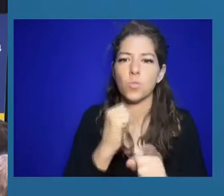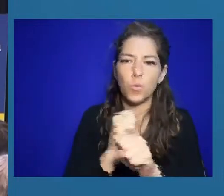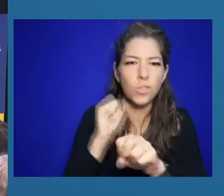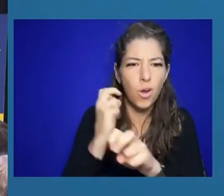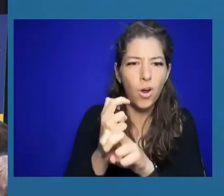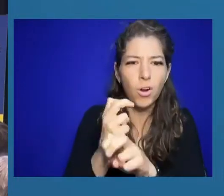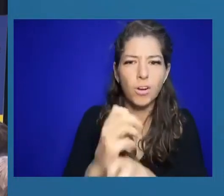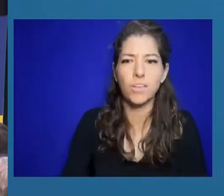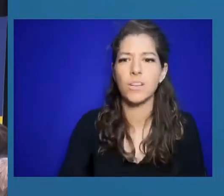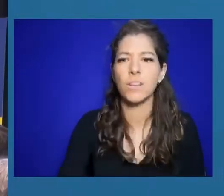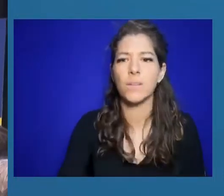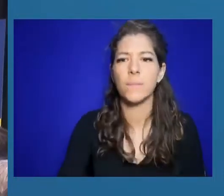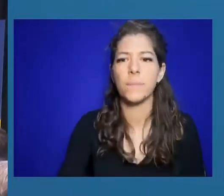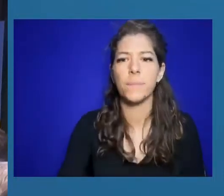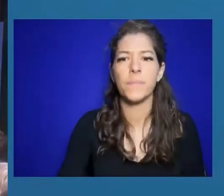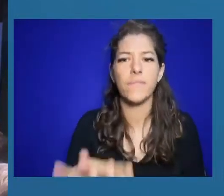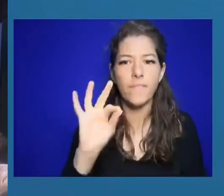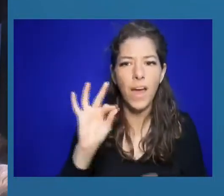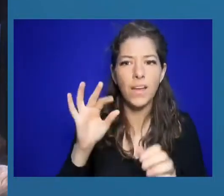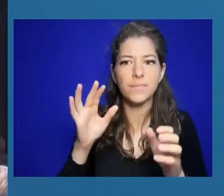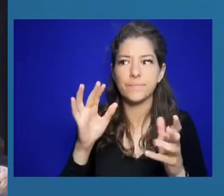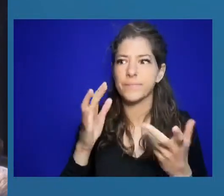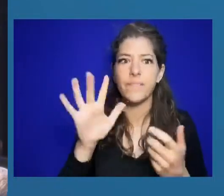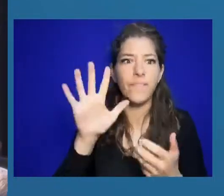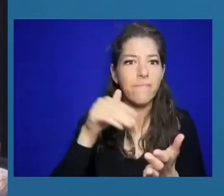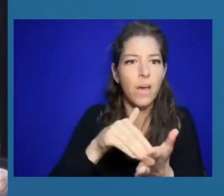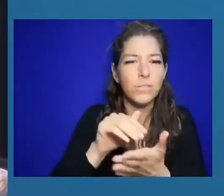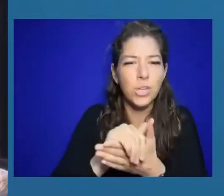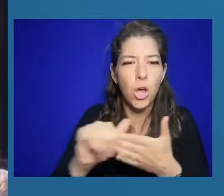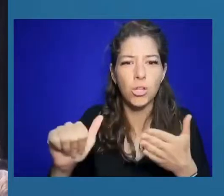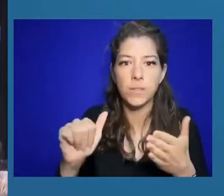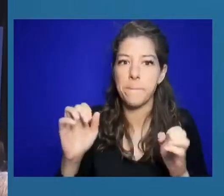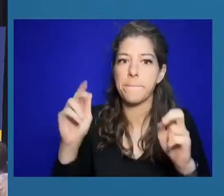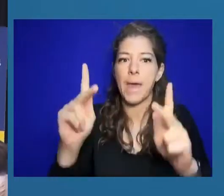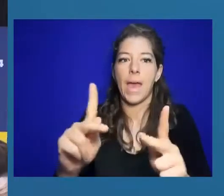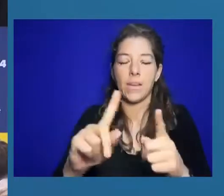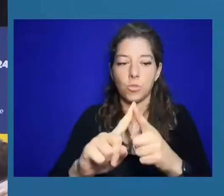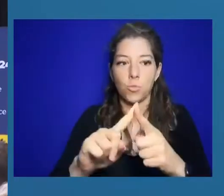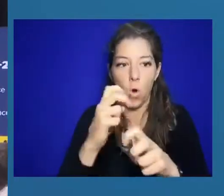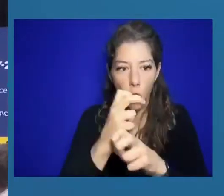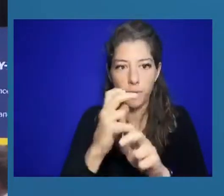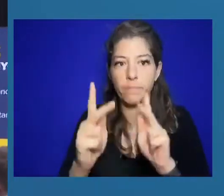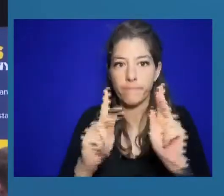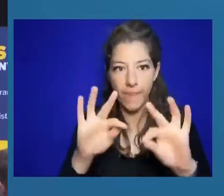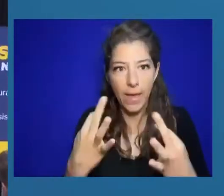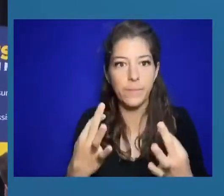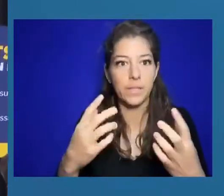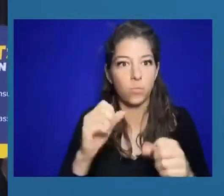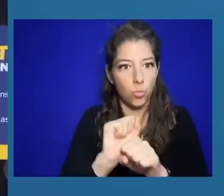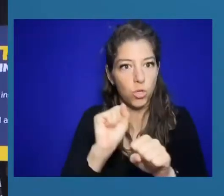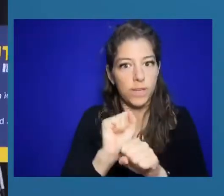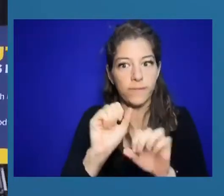to find a path to put upwards of $5,000 back in the pockets of hardworking families. How do we do that?